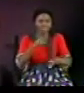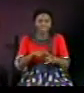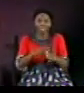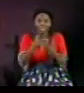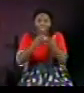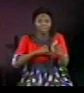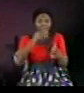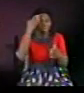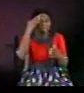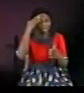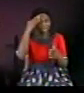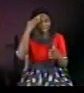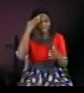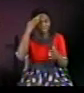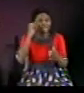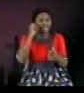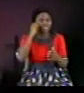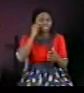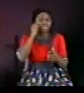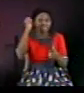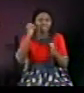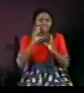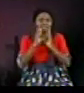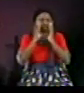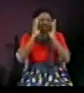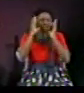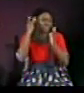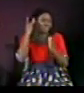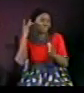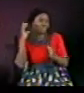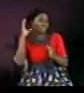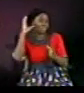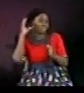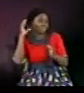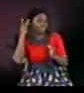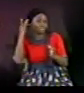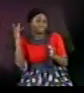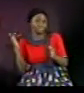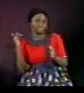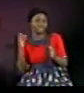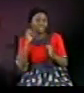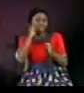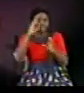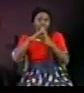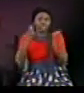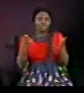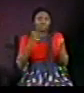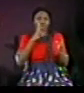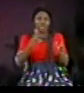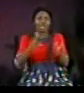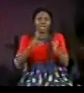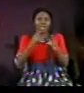she made a noise. As she made that noise, she opened her eyes.